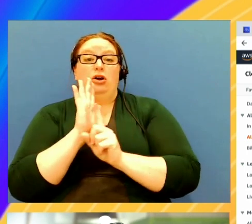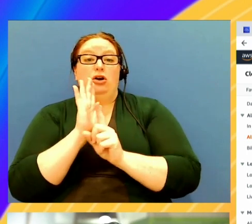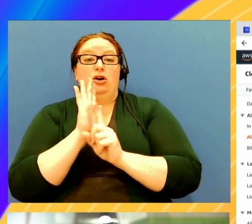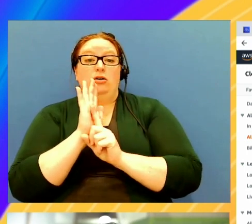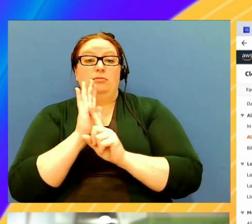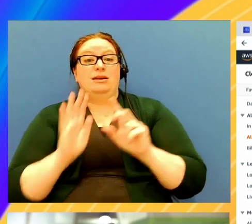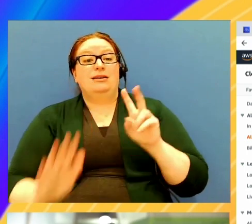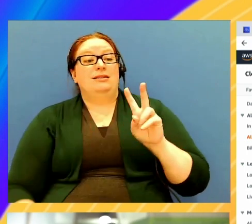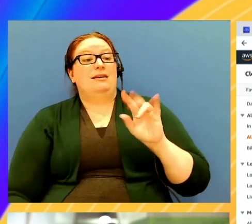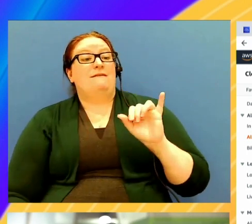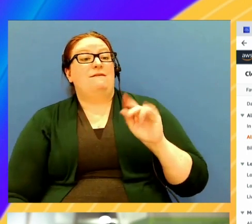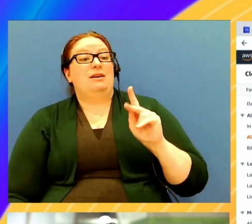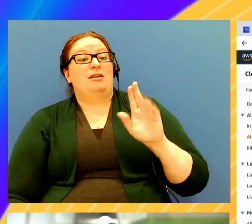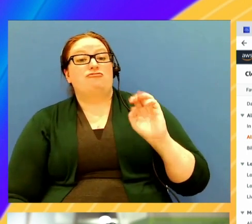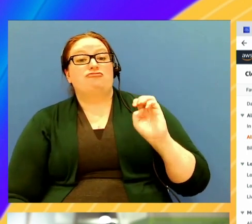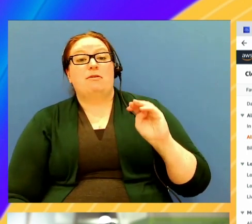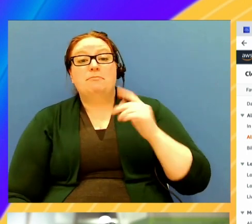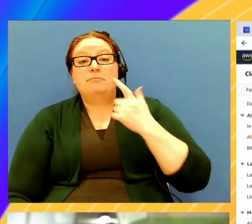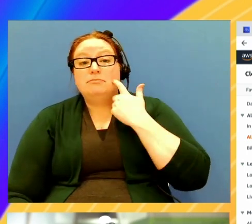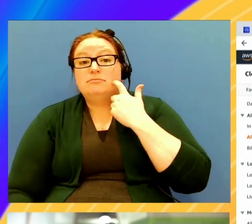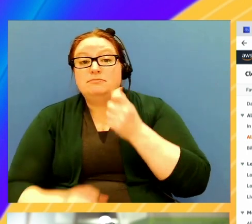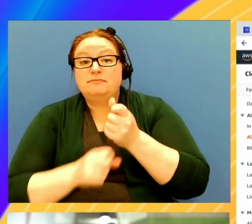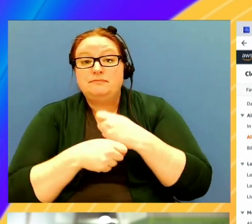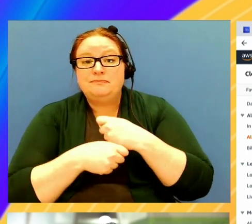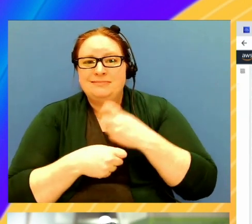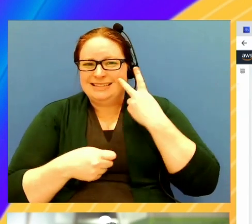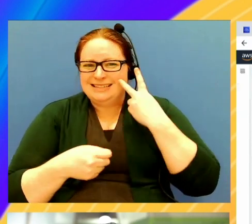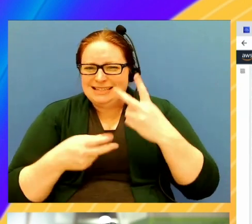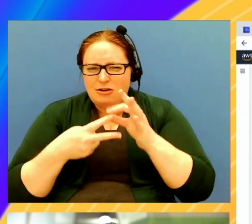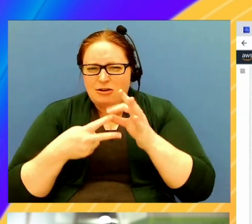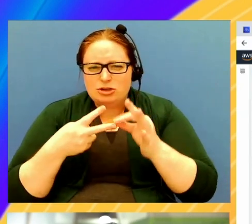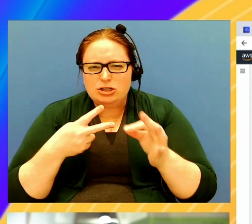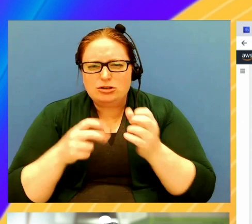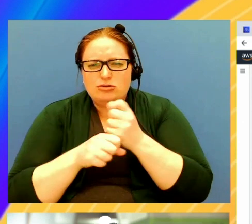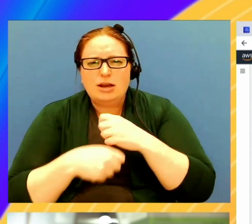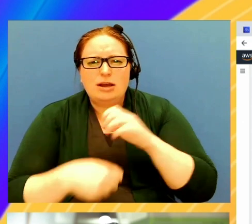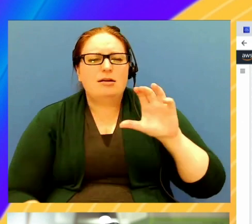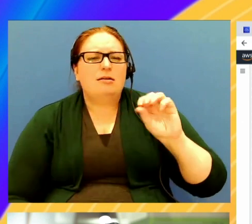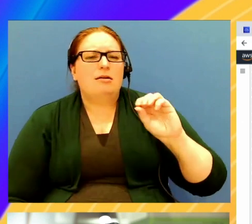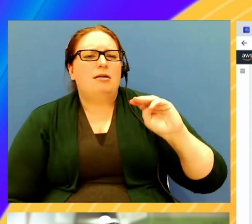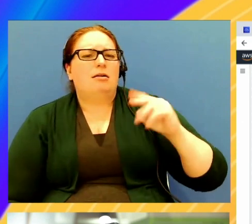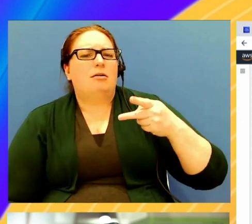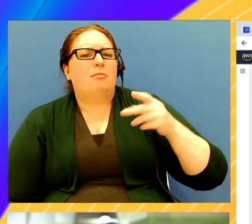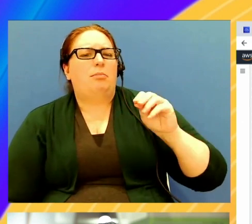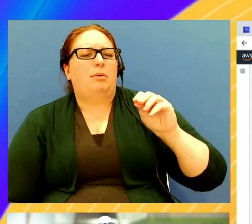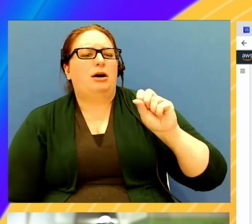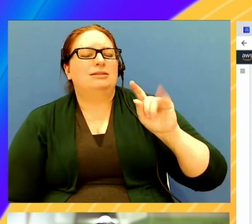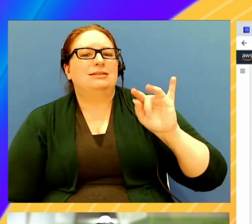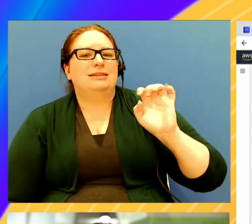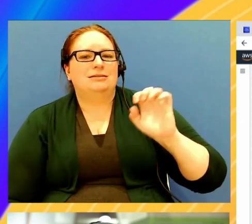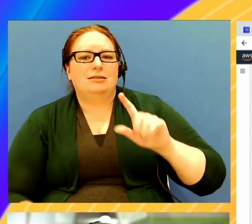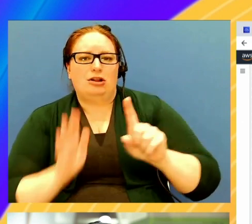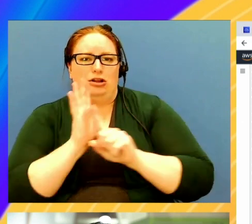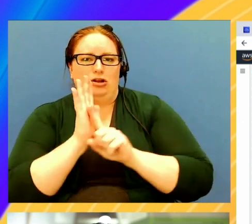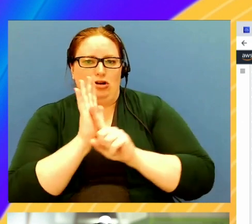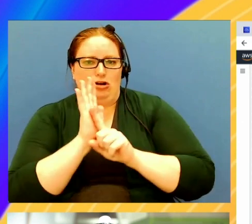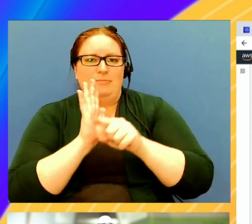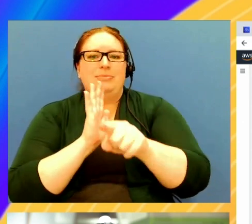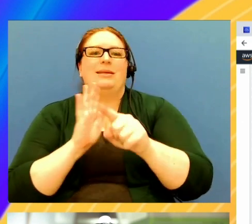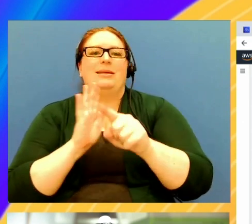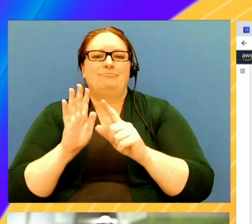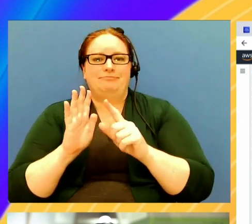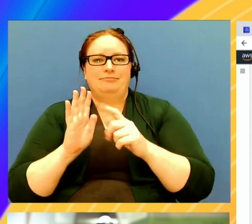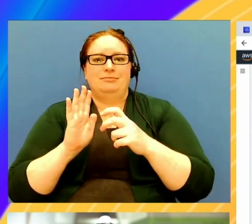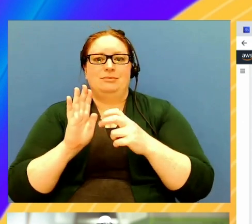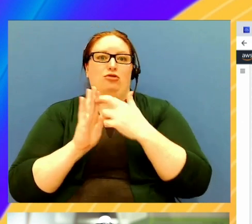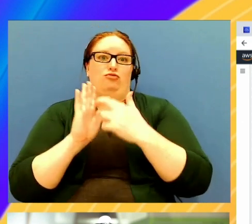Vikram just created. Sure. And you see this option to create a composite alarm, which pops up a rule expression here. So the